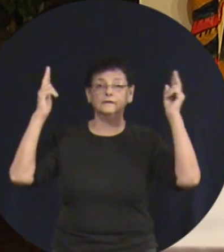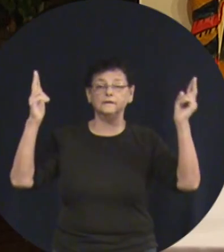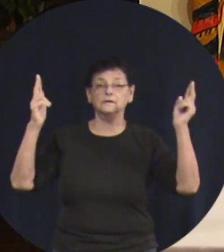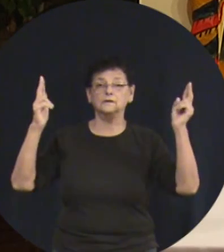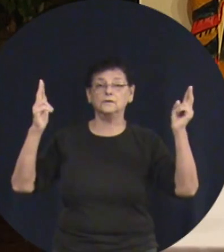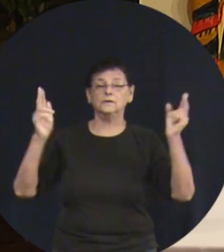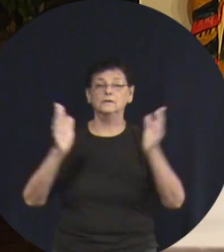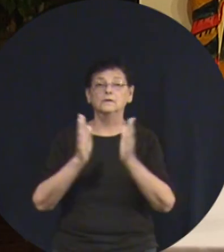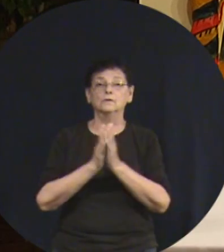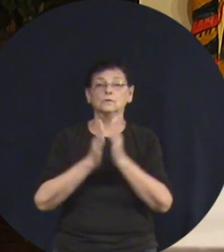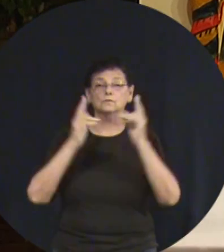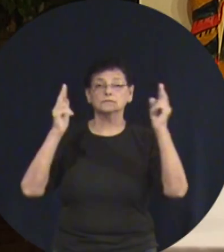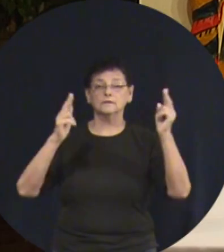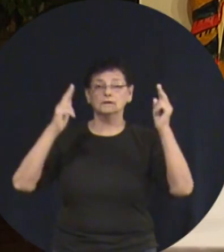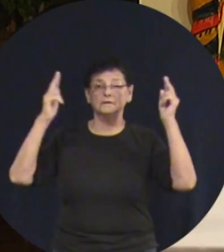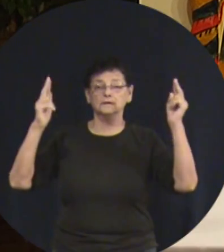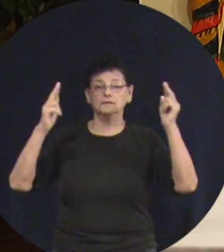Hosanna,